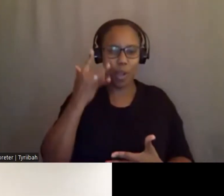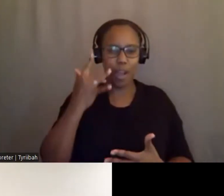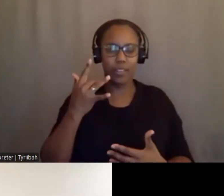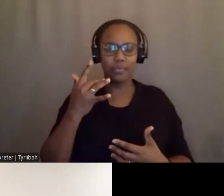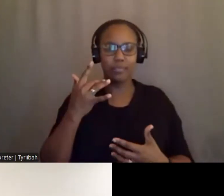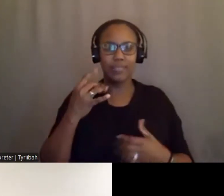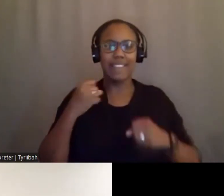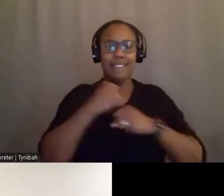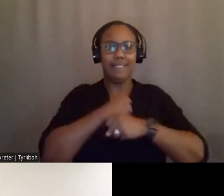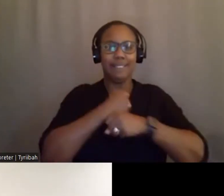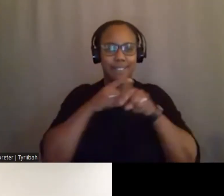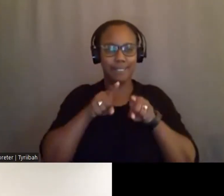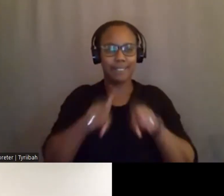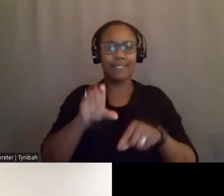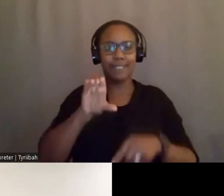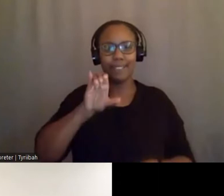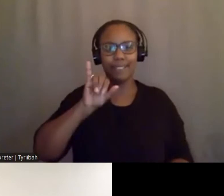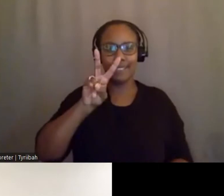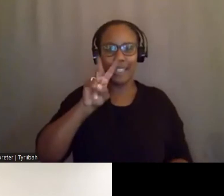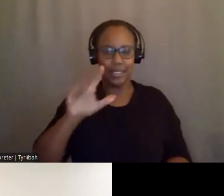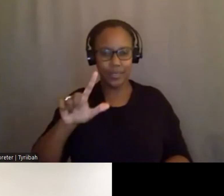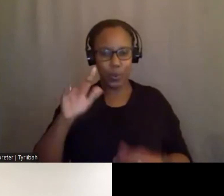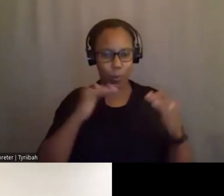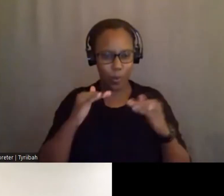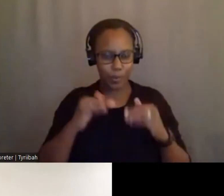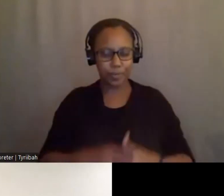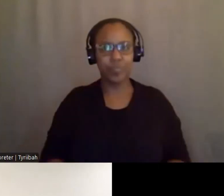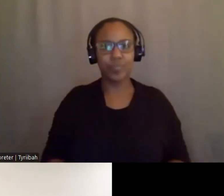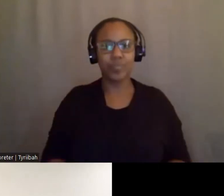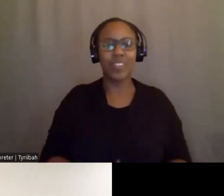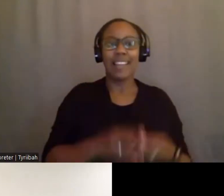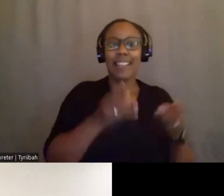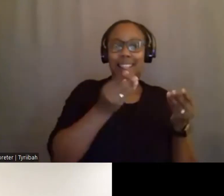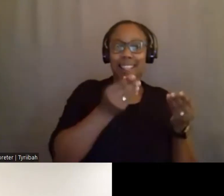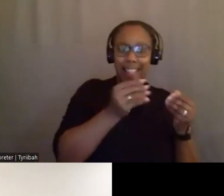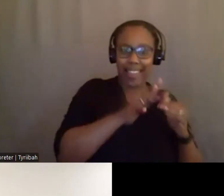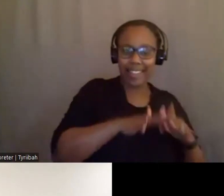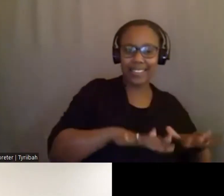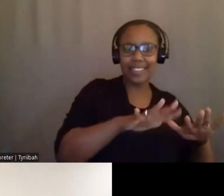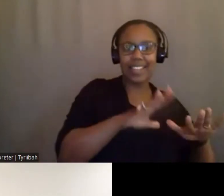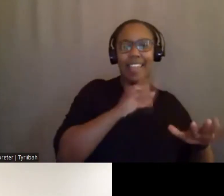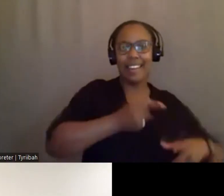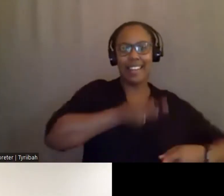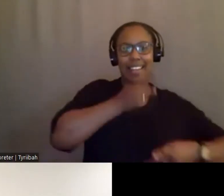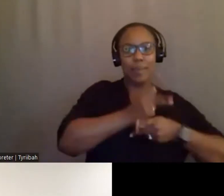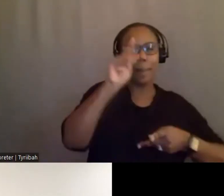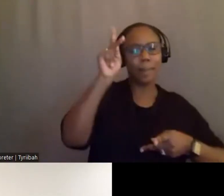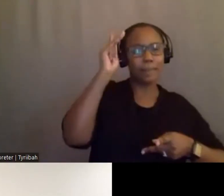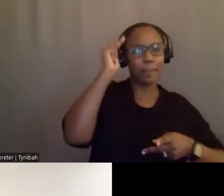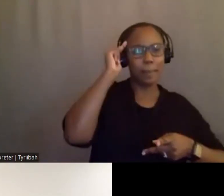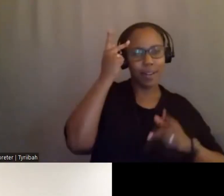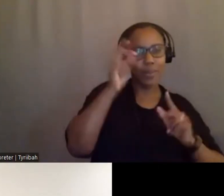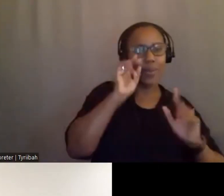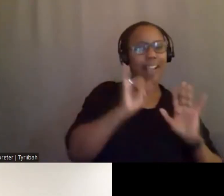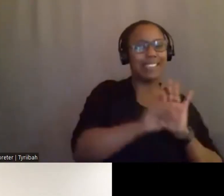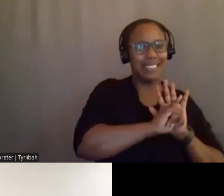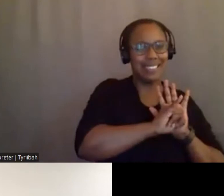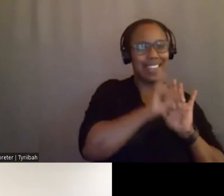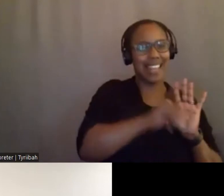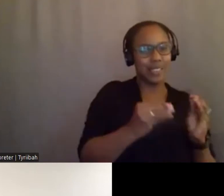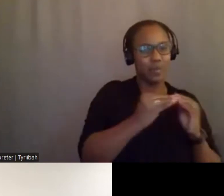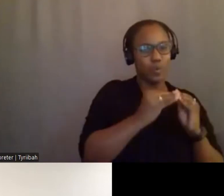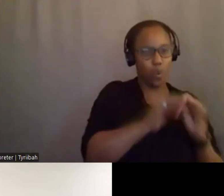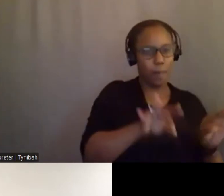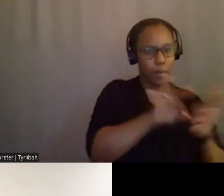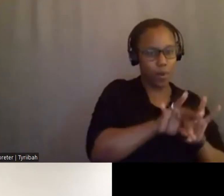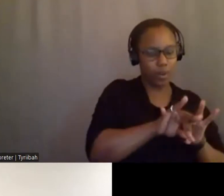Land and really kind of keeping their political identity is more important. So if I go into a little more detail